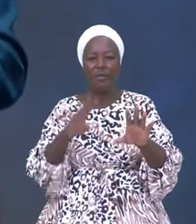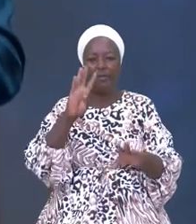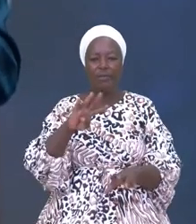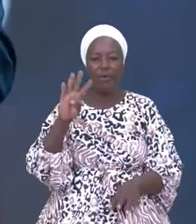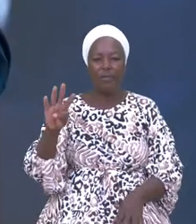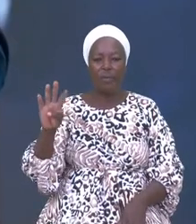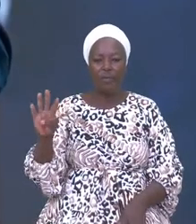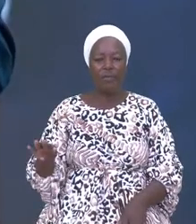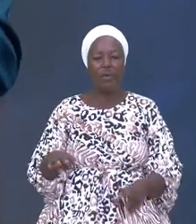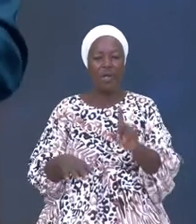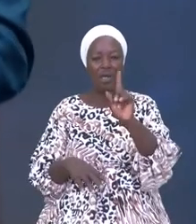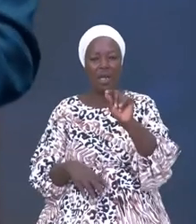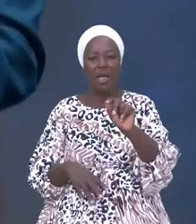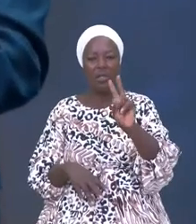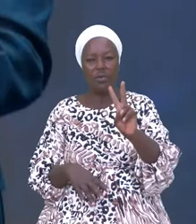+234 915 444 9263.